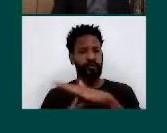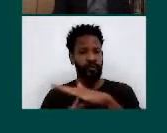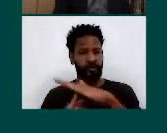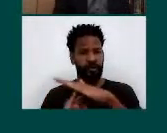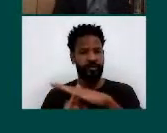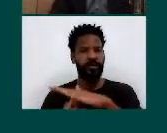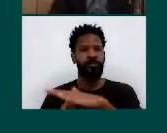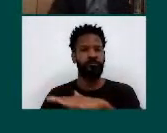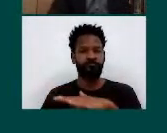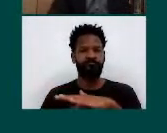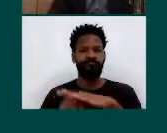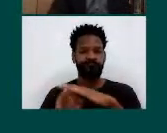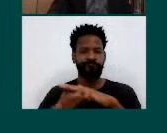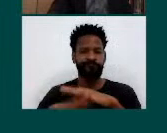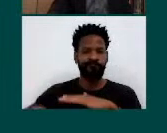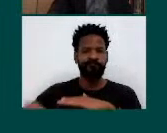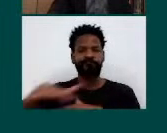to